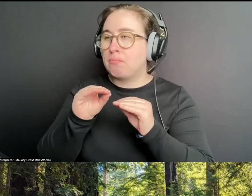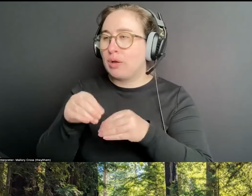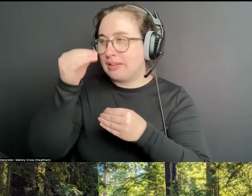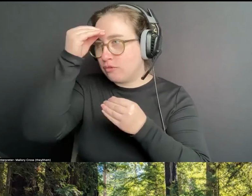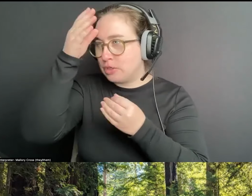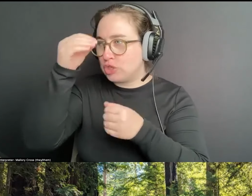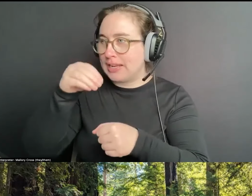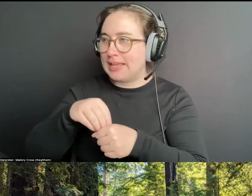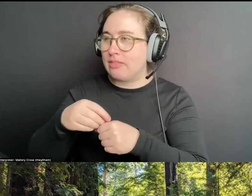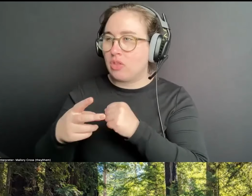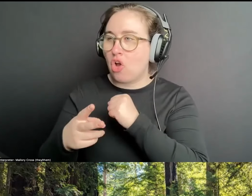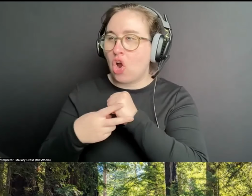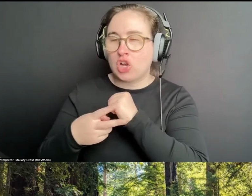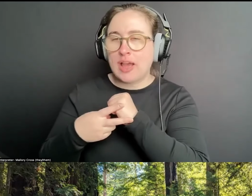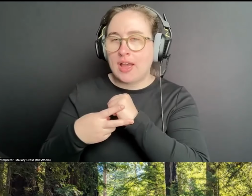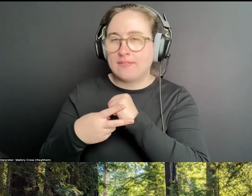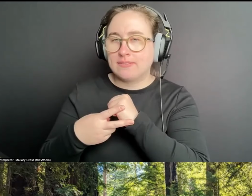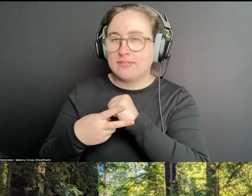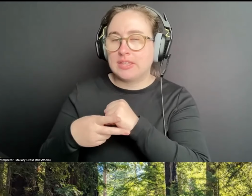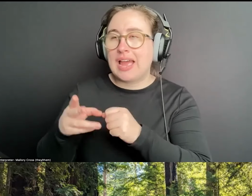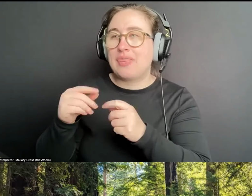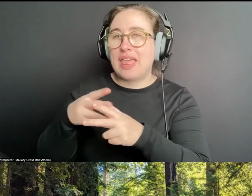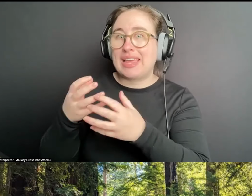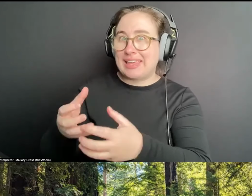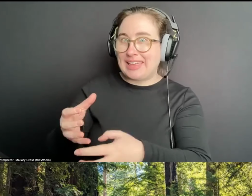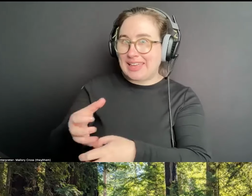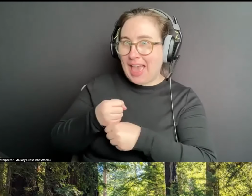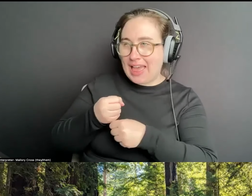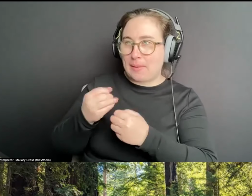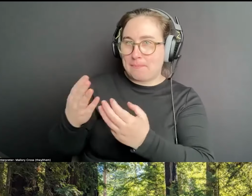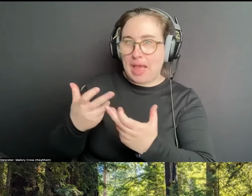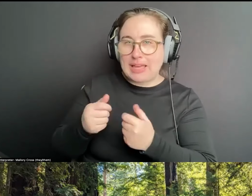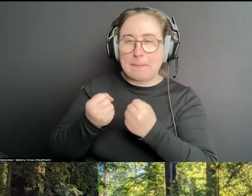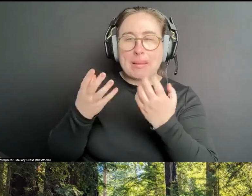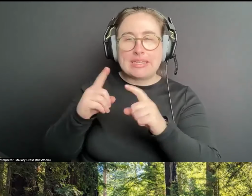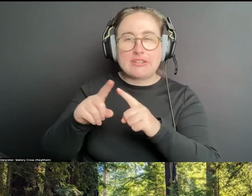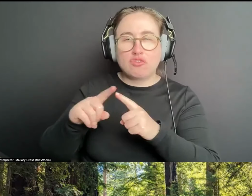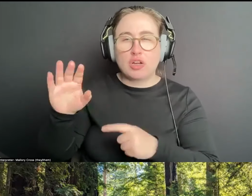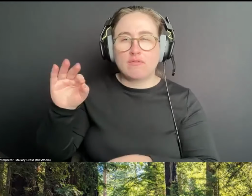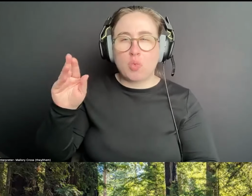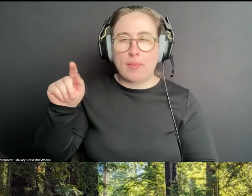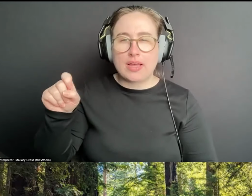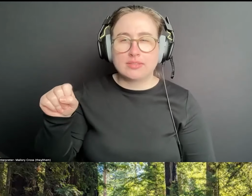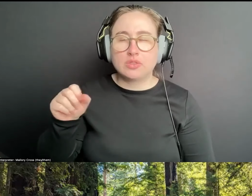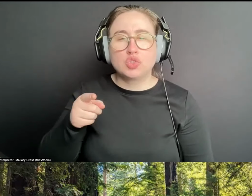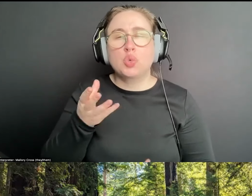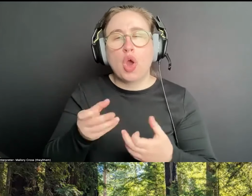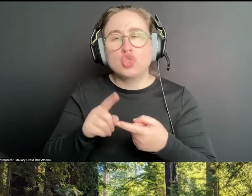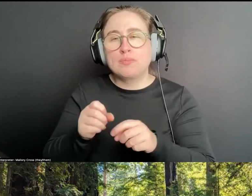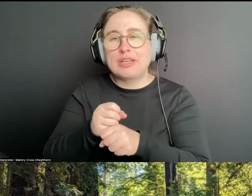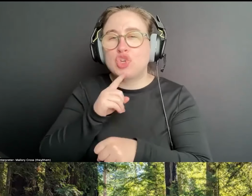archive, you can get it out in multiple formats and multiple ways. And so you want to wind up kind of backing